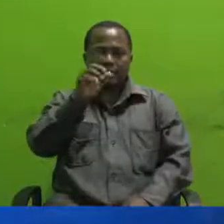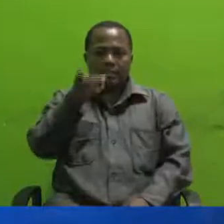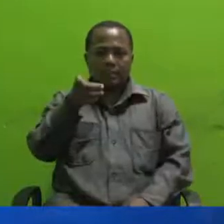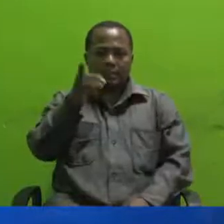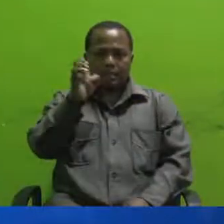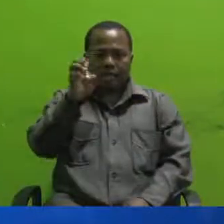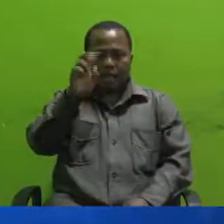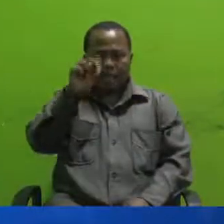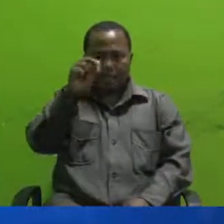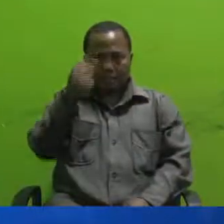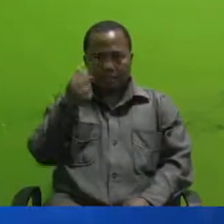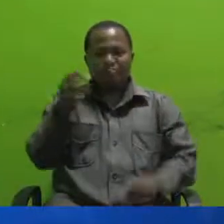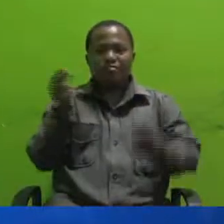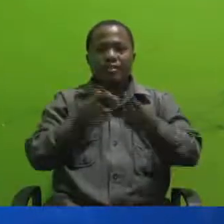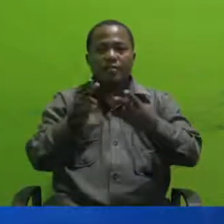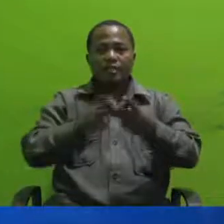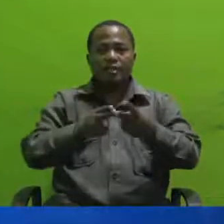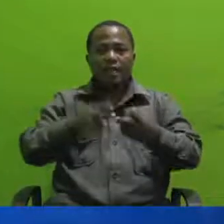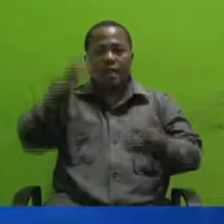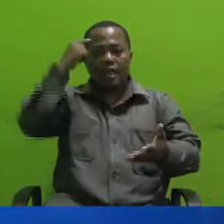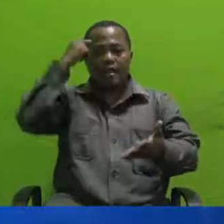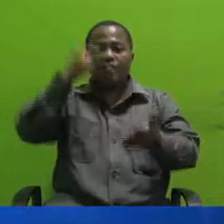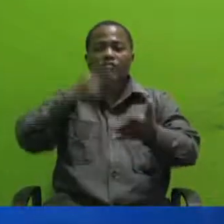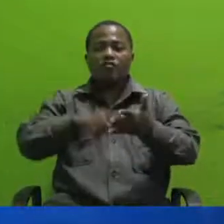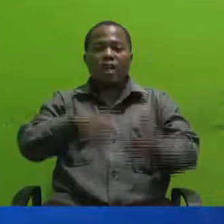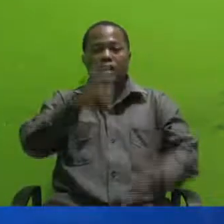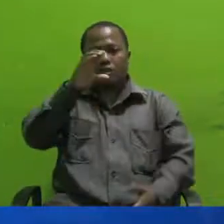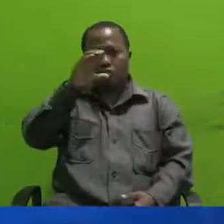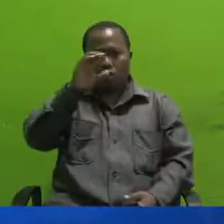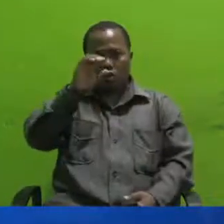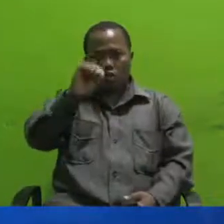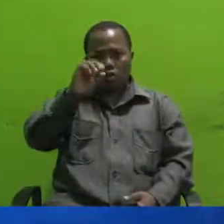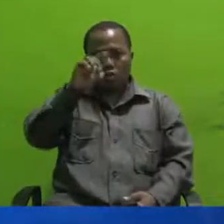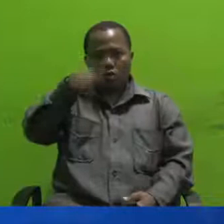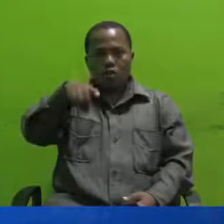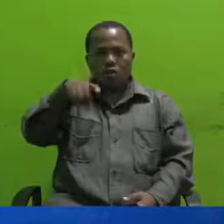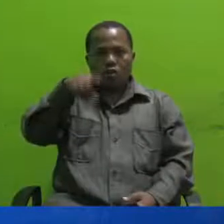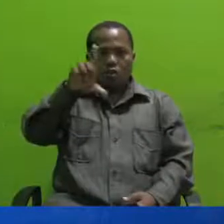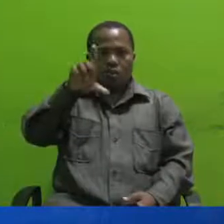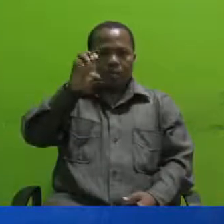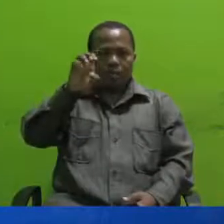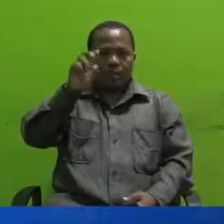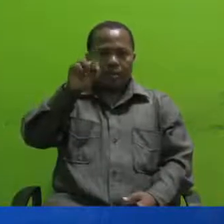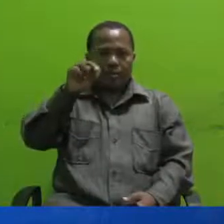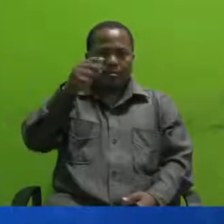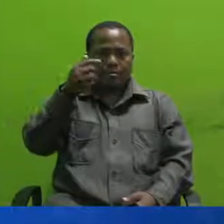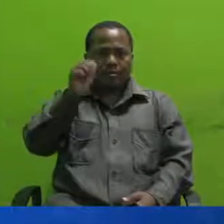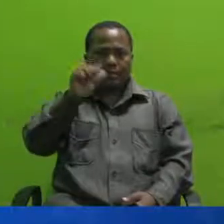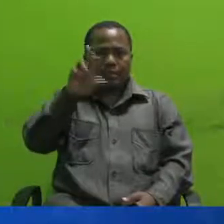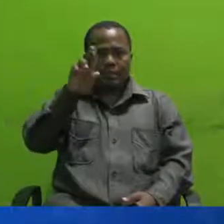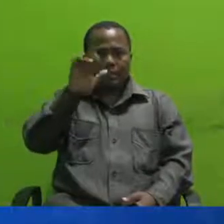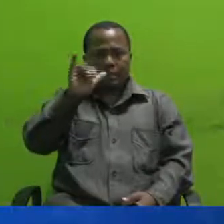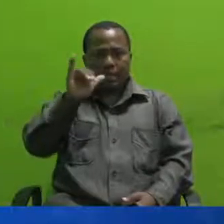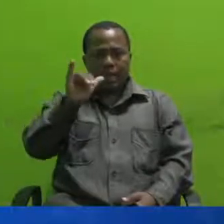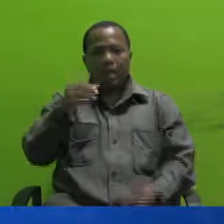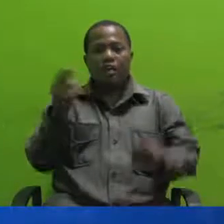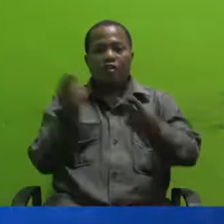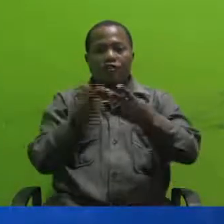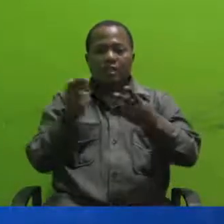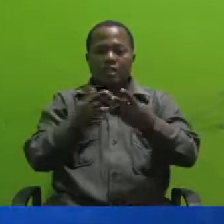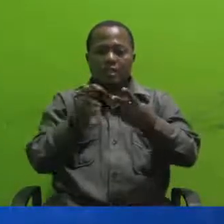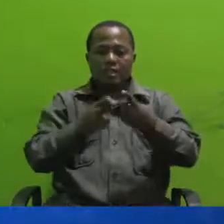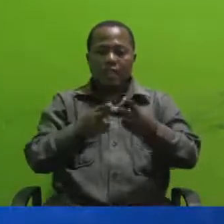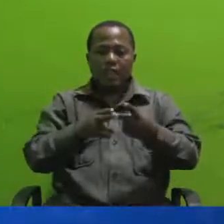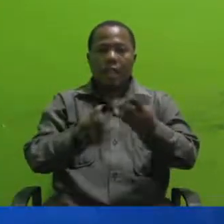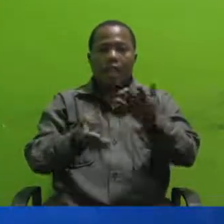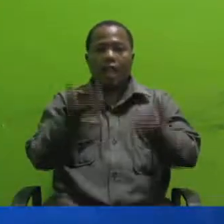But also, you'll be able to define complementary angles. Also, you'll be able to evaluate the sine, cosine,